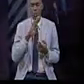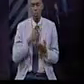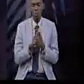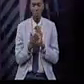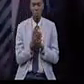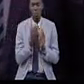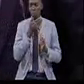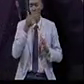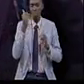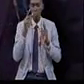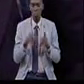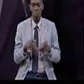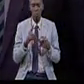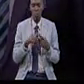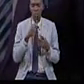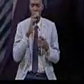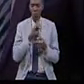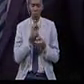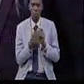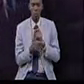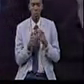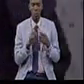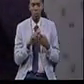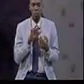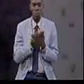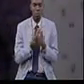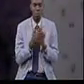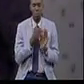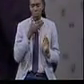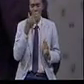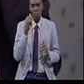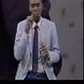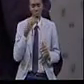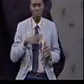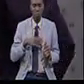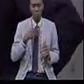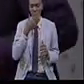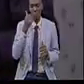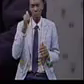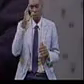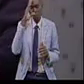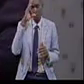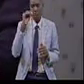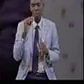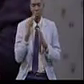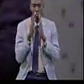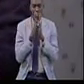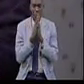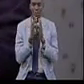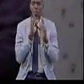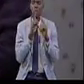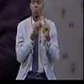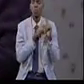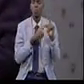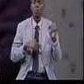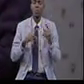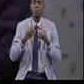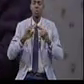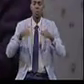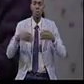you to be turned into another woman. You need to be given another heart. Begin to tell the Lord to give you the heart of Christ.